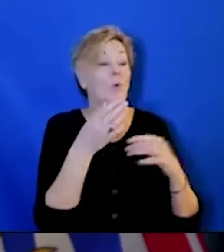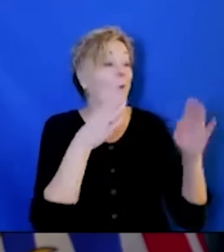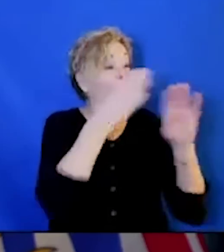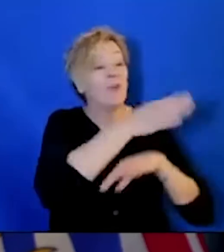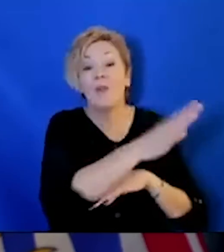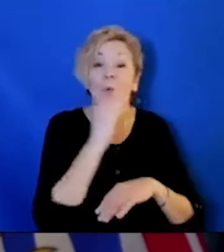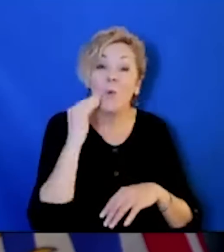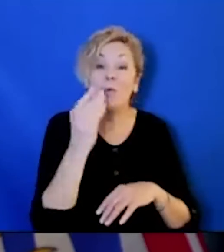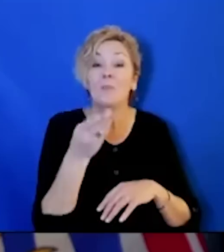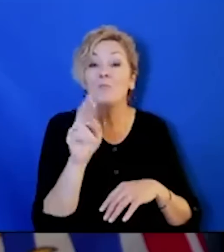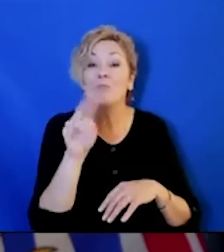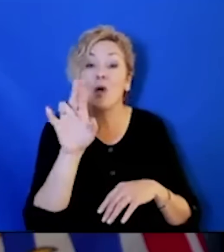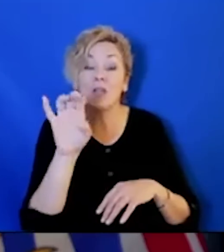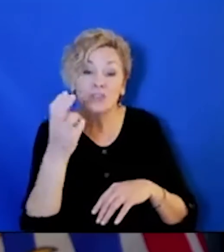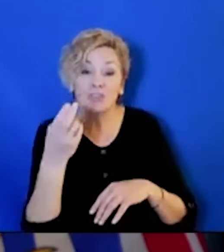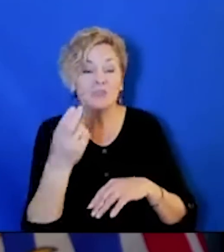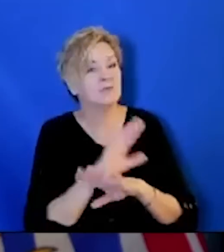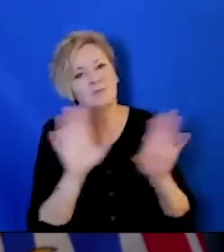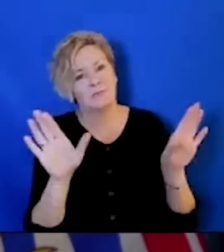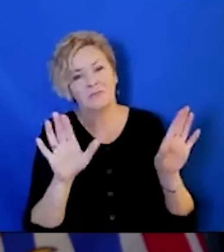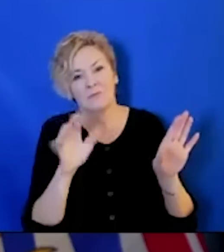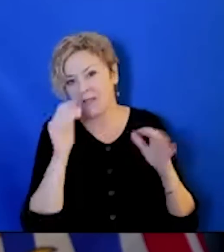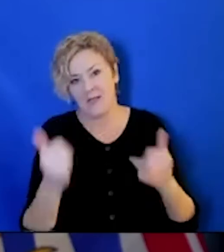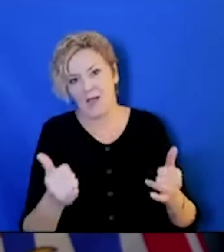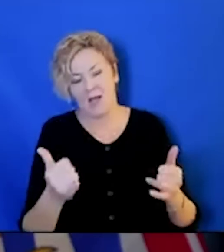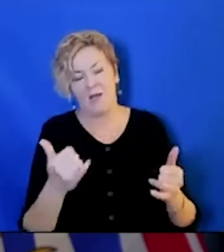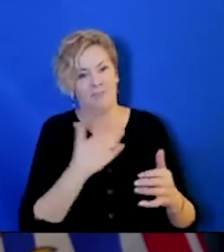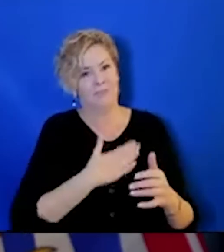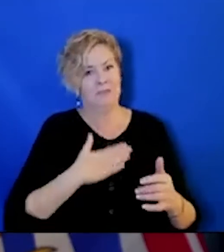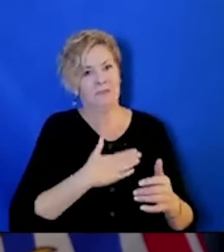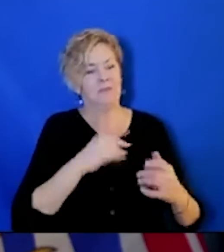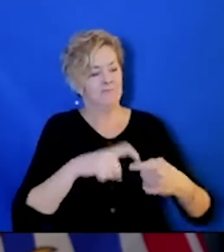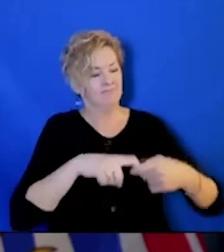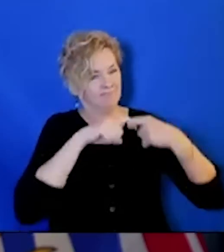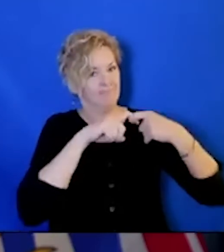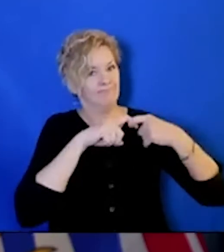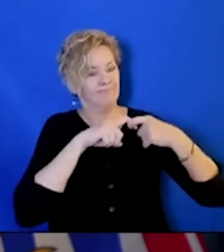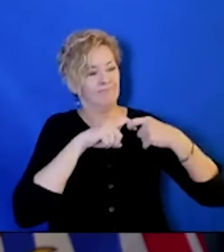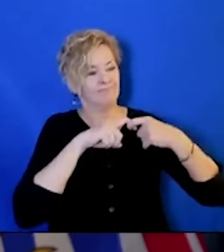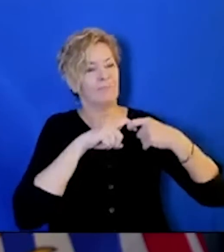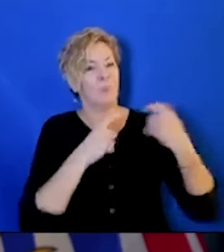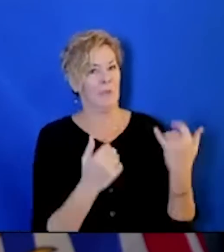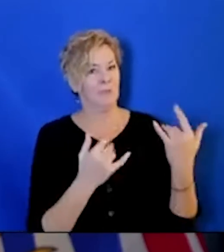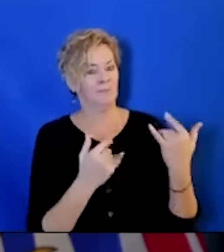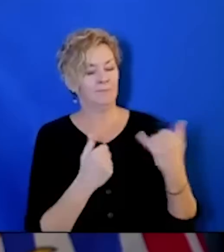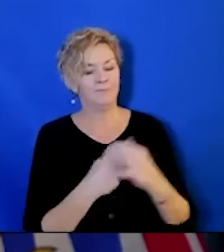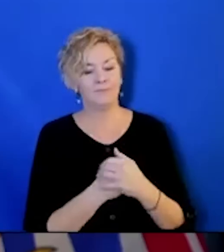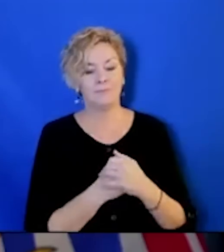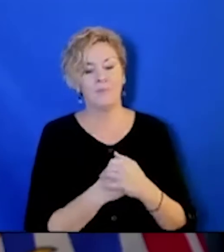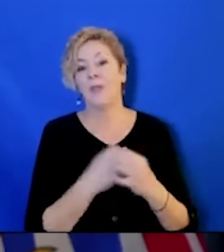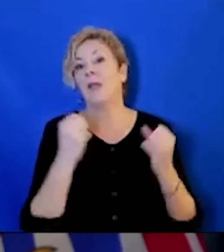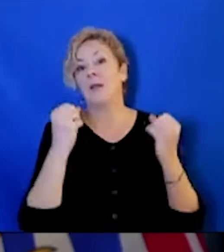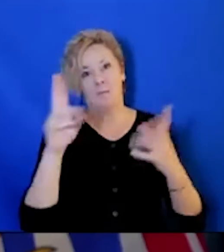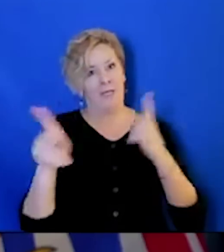I've been asked many questions since Saturday, and there's a number of things that we can put together on this. I've been asked things like, is it